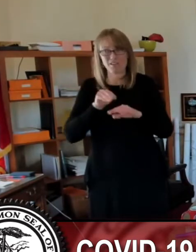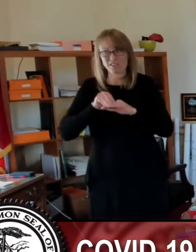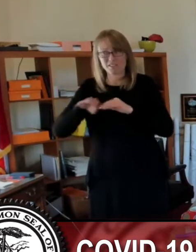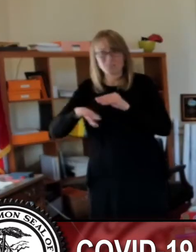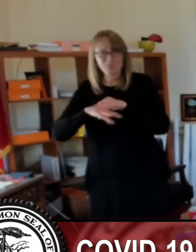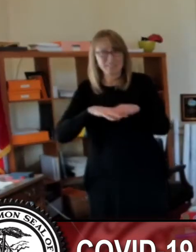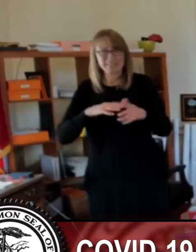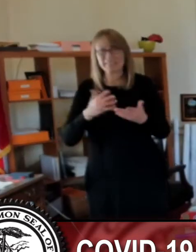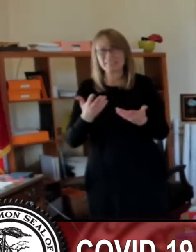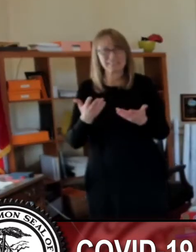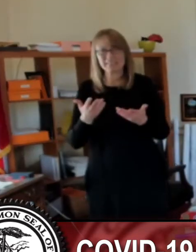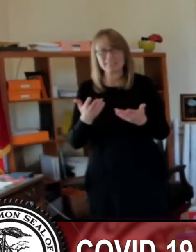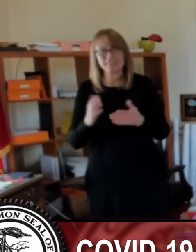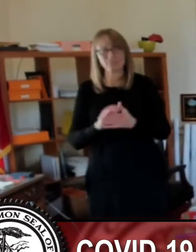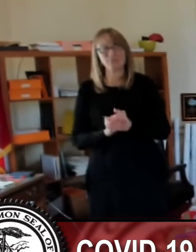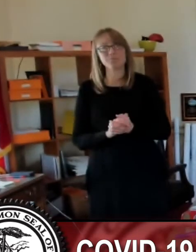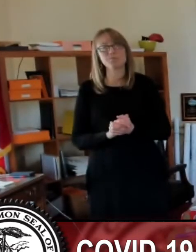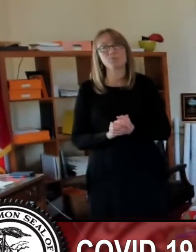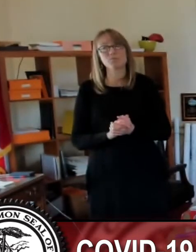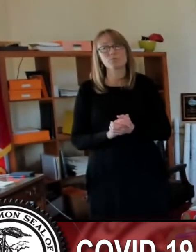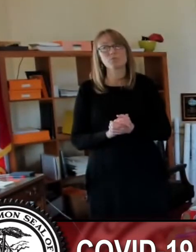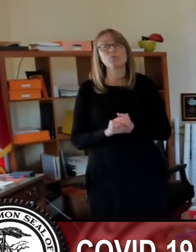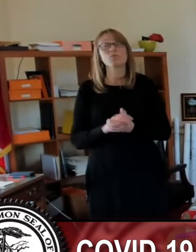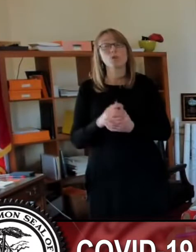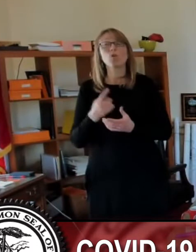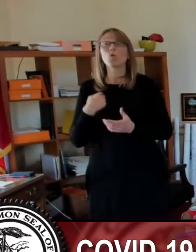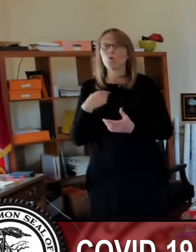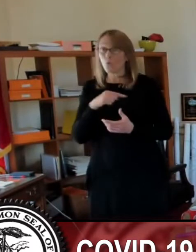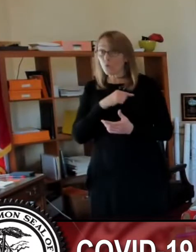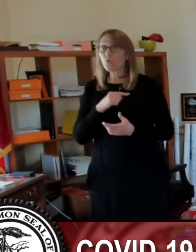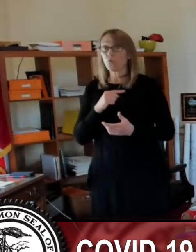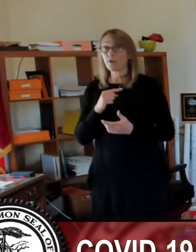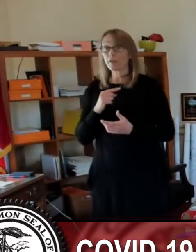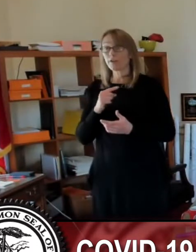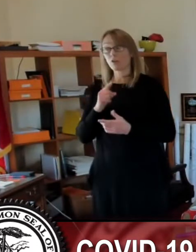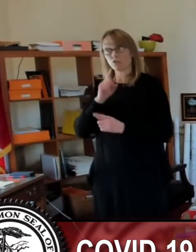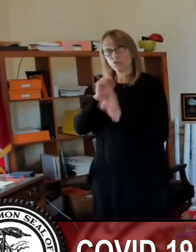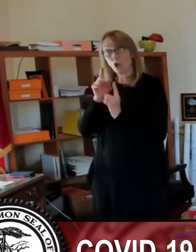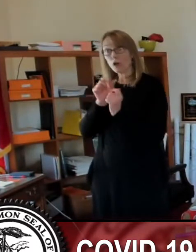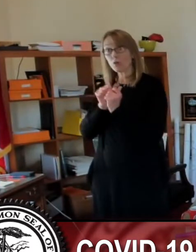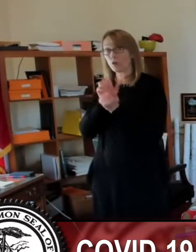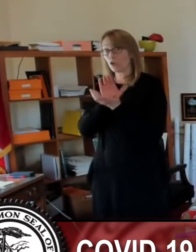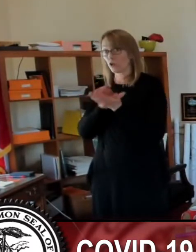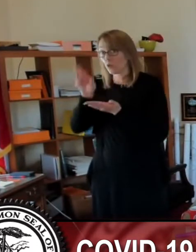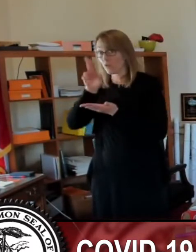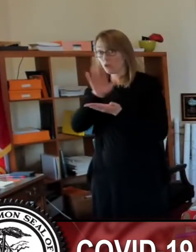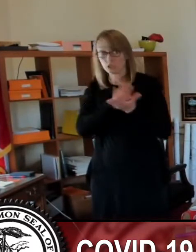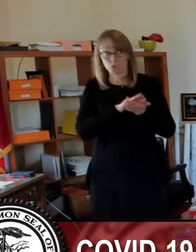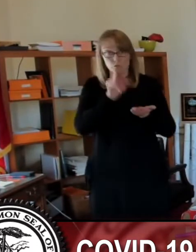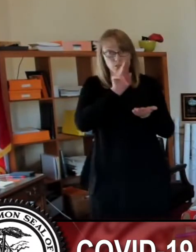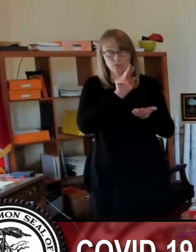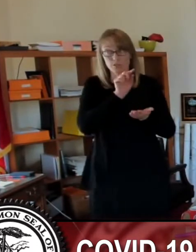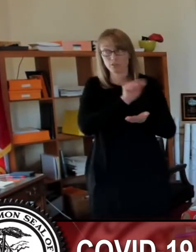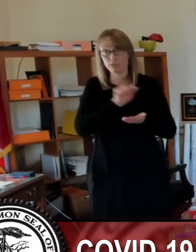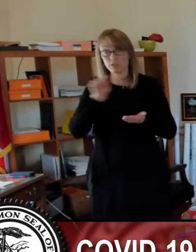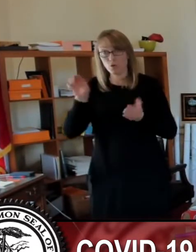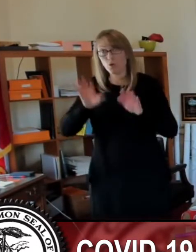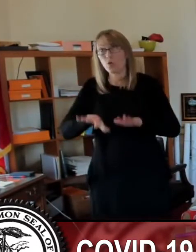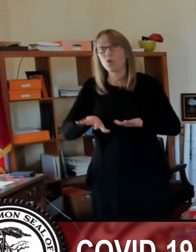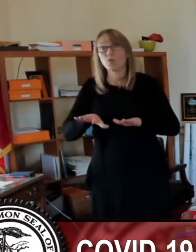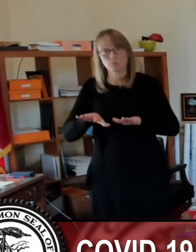approach in working with the universities. For example, St. Louis University, Washington University, some